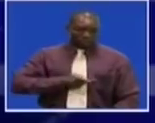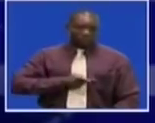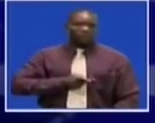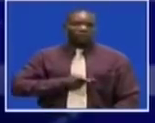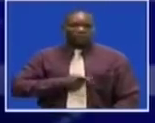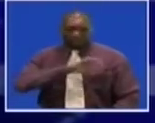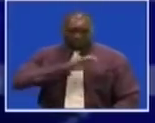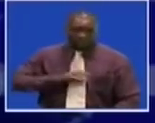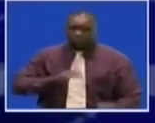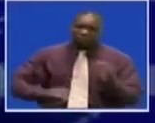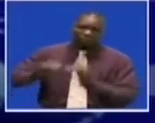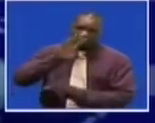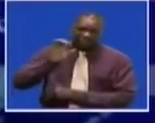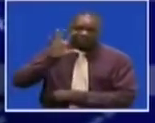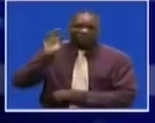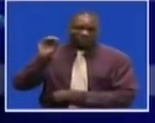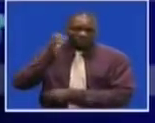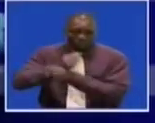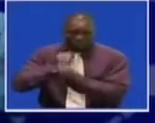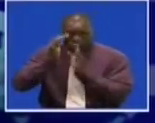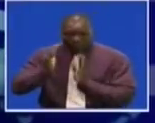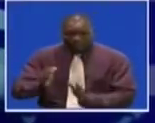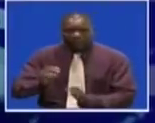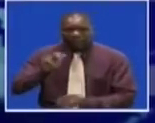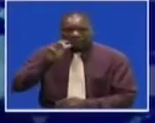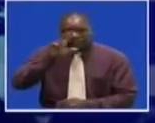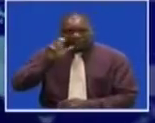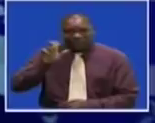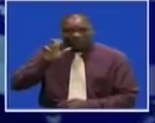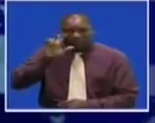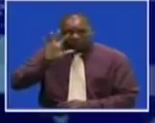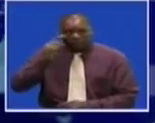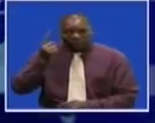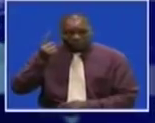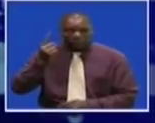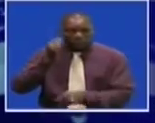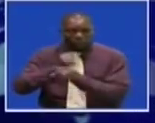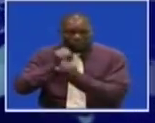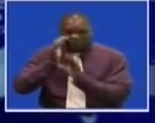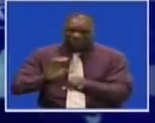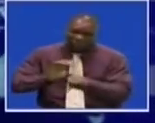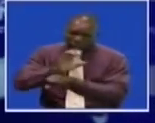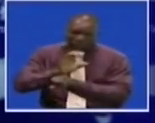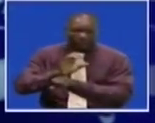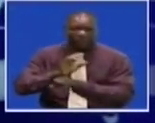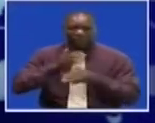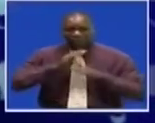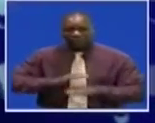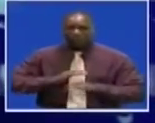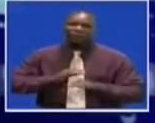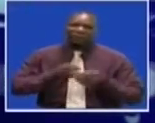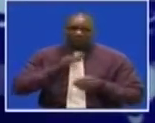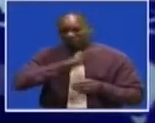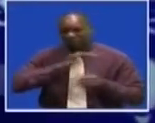over 550, has sent 351 workers on paid forced leave with only